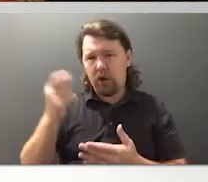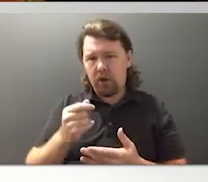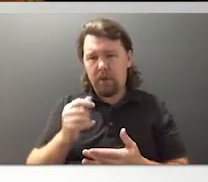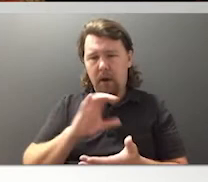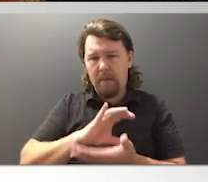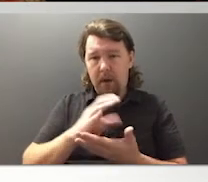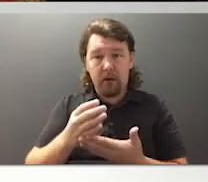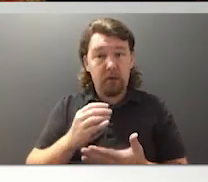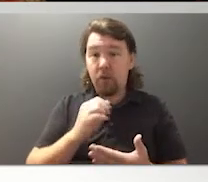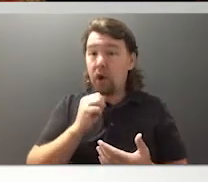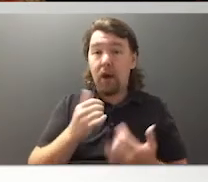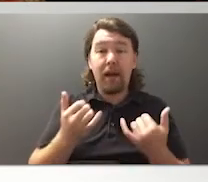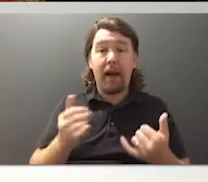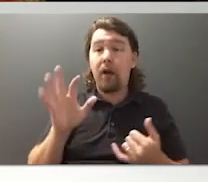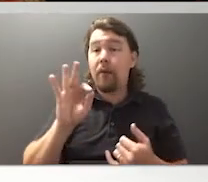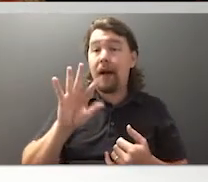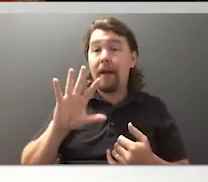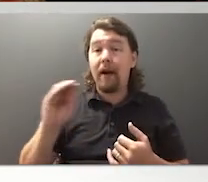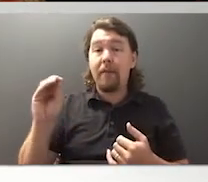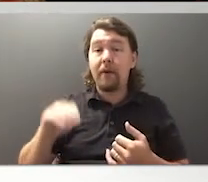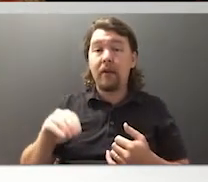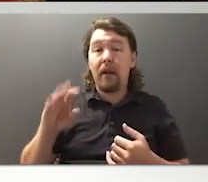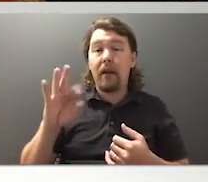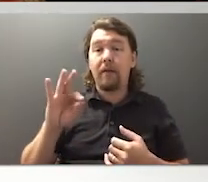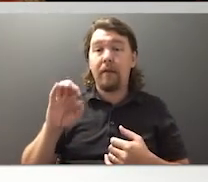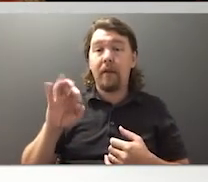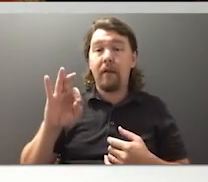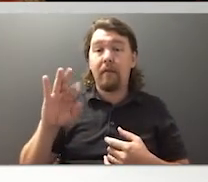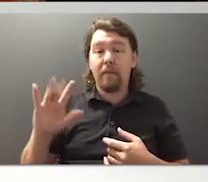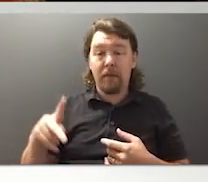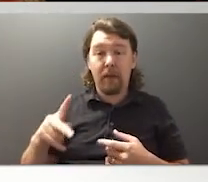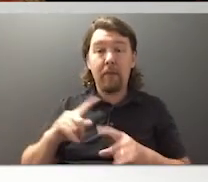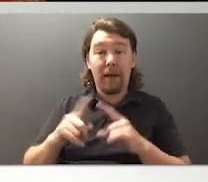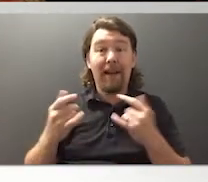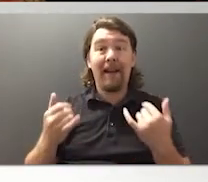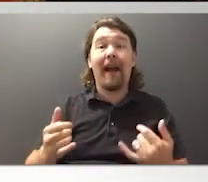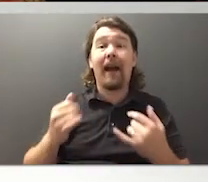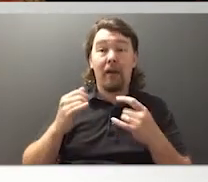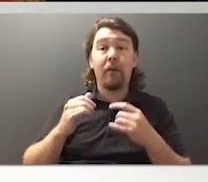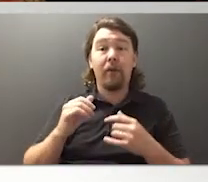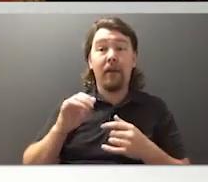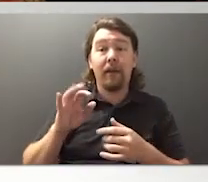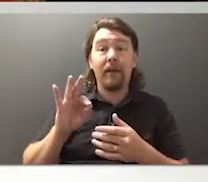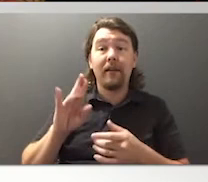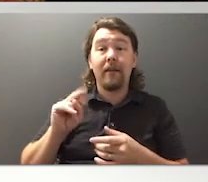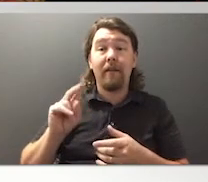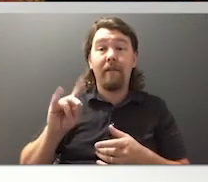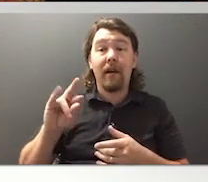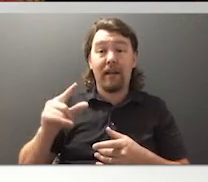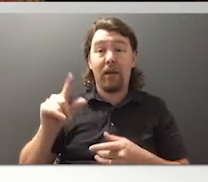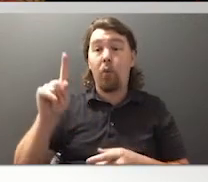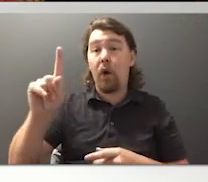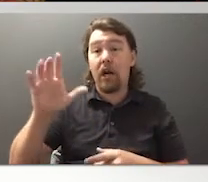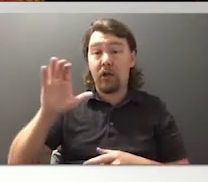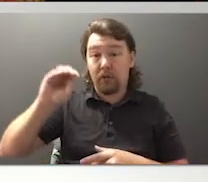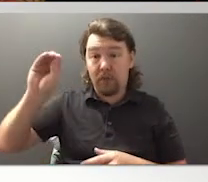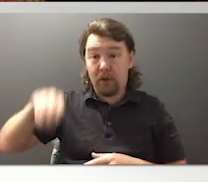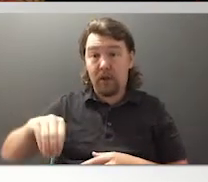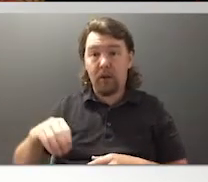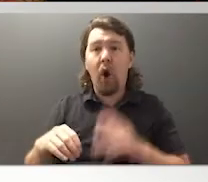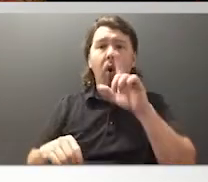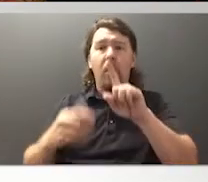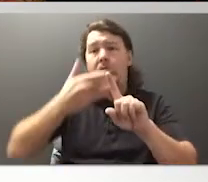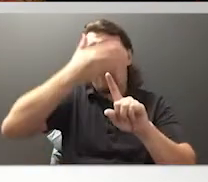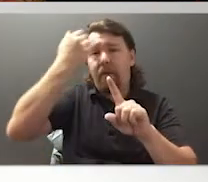not 95% of the FAFP, but 100%. I'm going to stop right there because one other thing I meant to tell you in the introduction